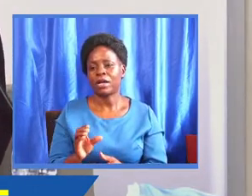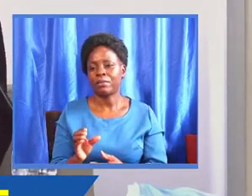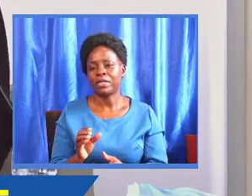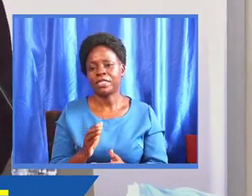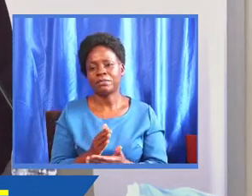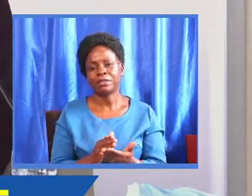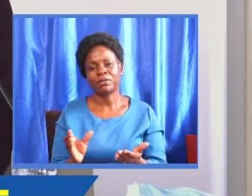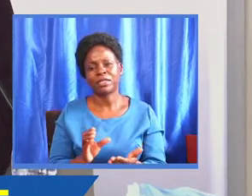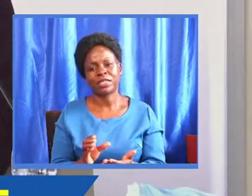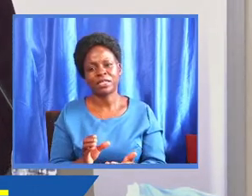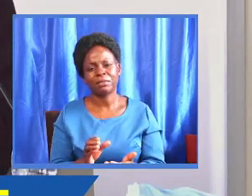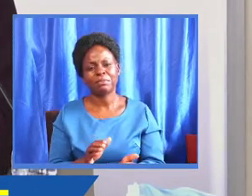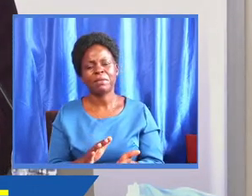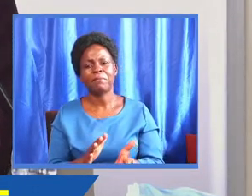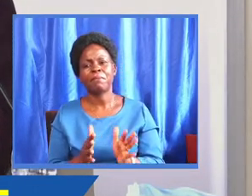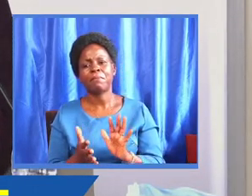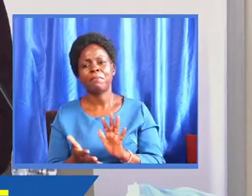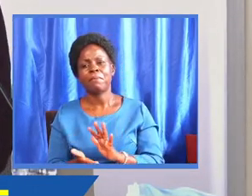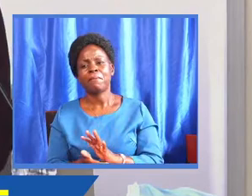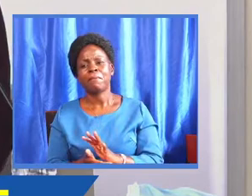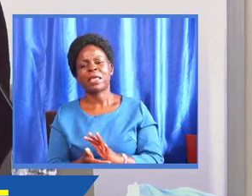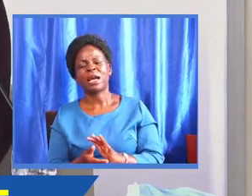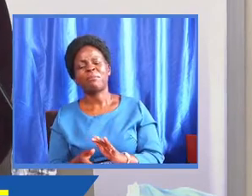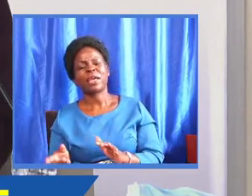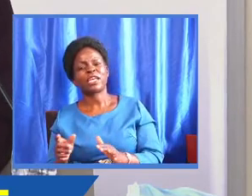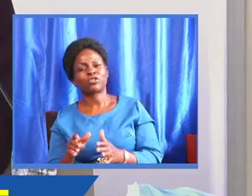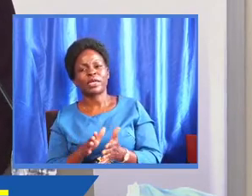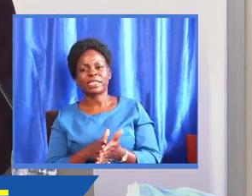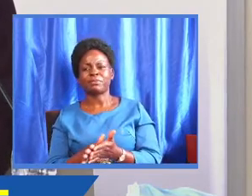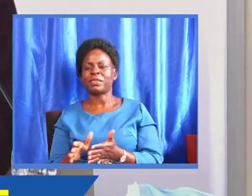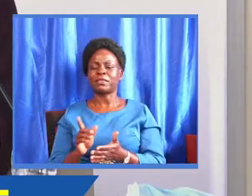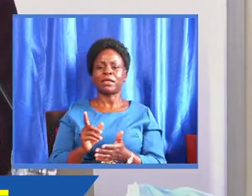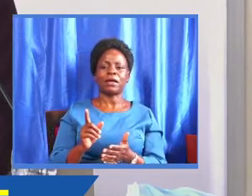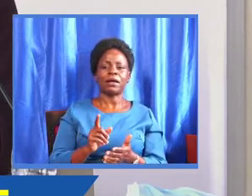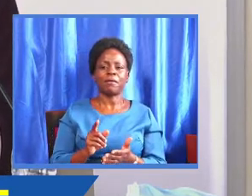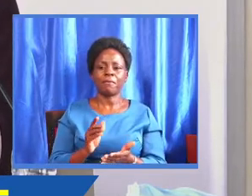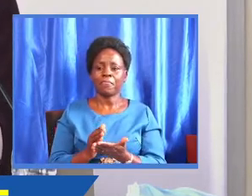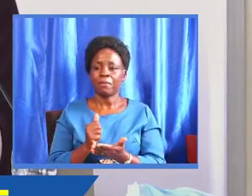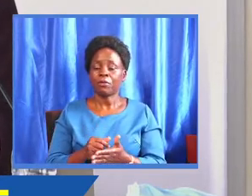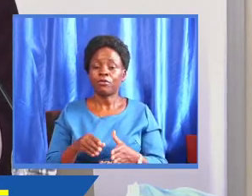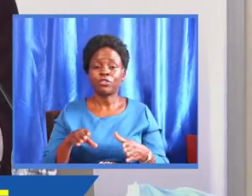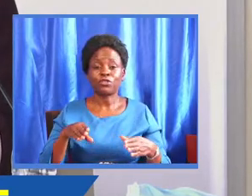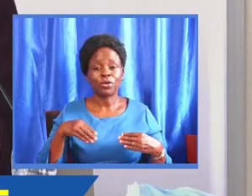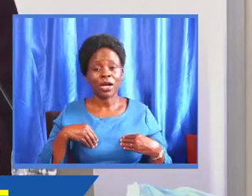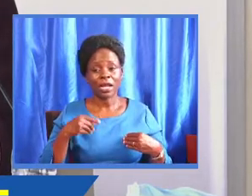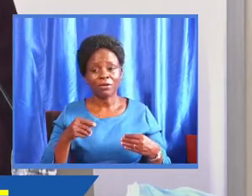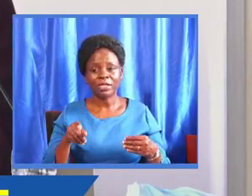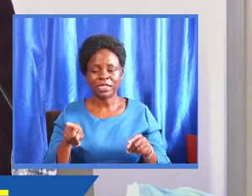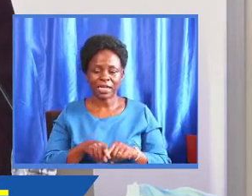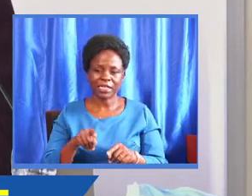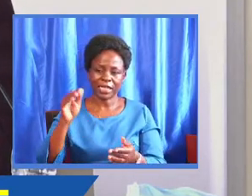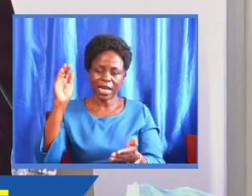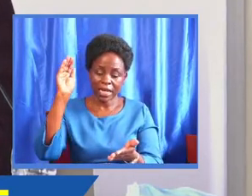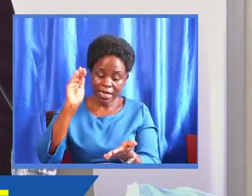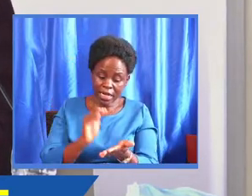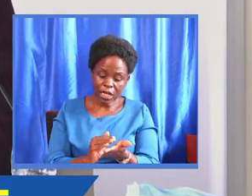expenses. So it doesn't become an extra expense because you allowed it. You allow it as a deduction to